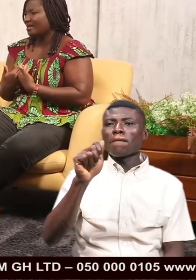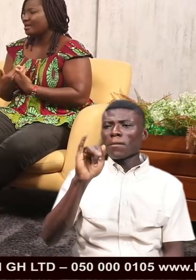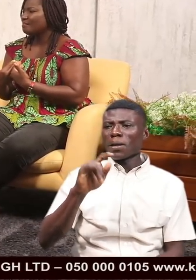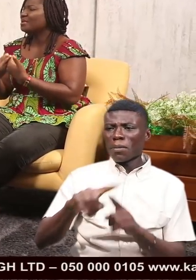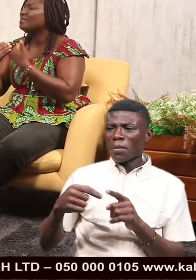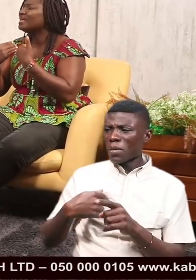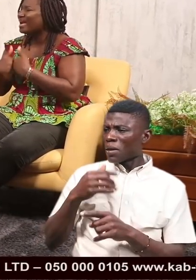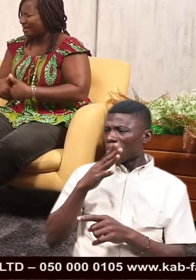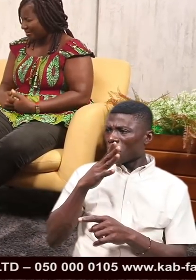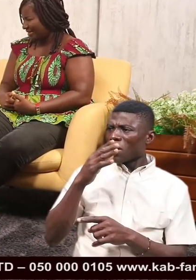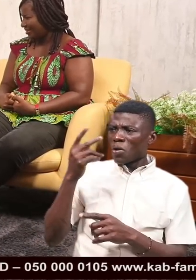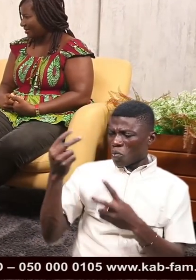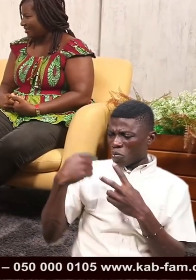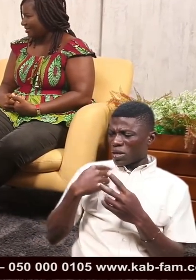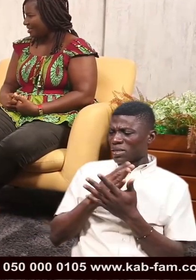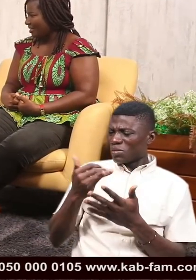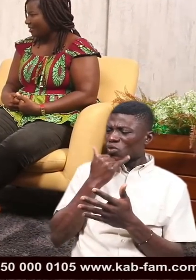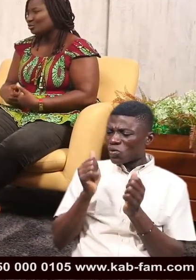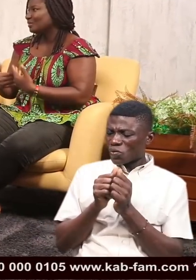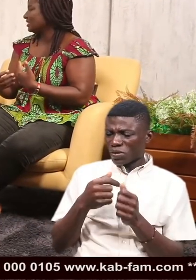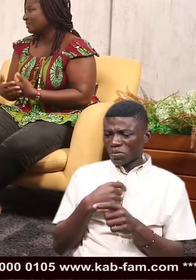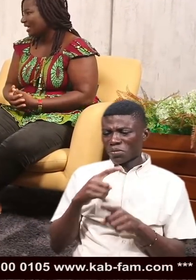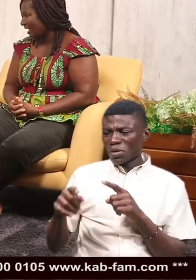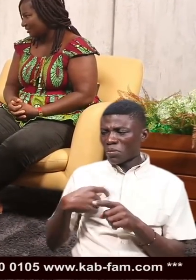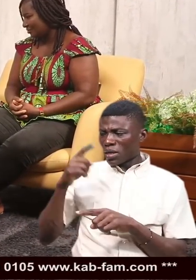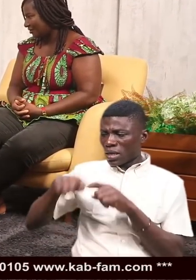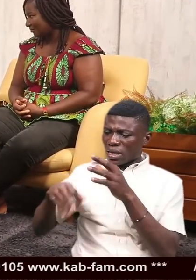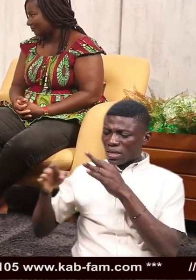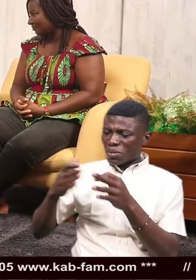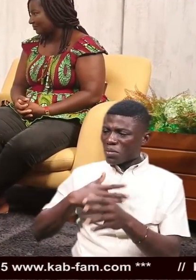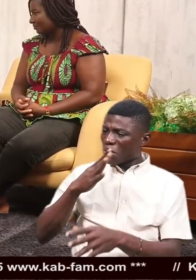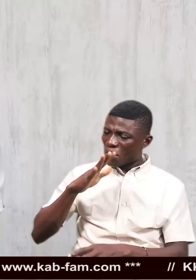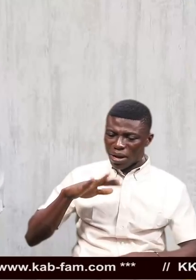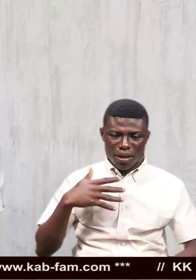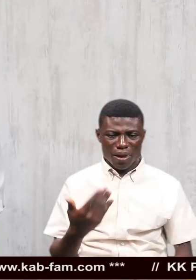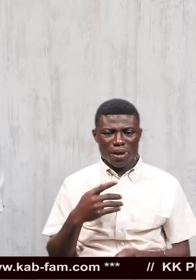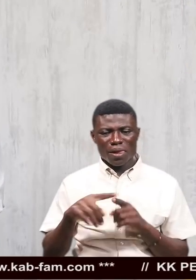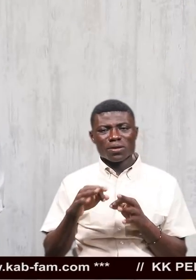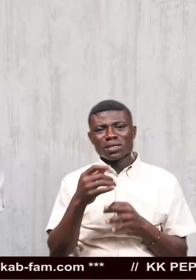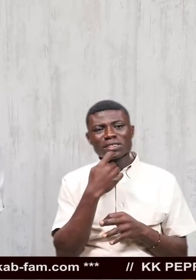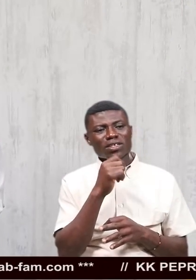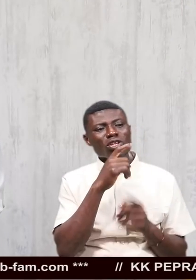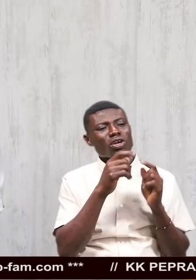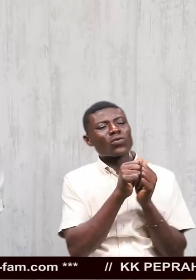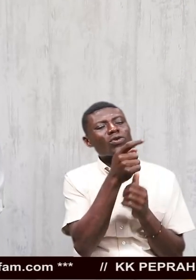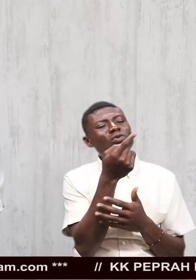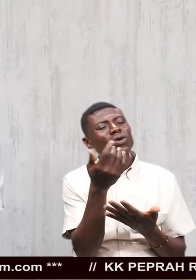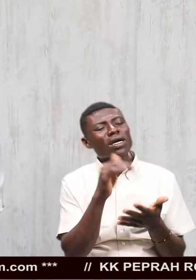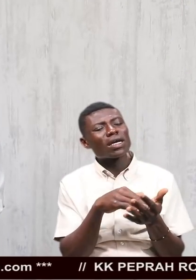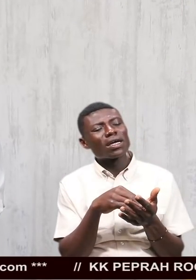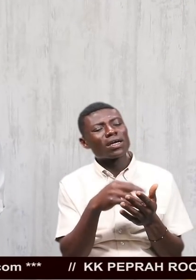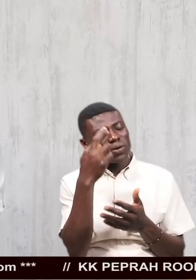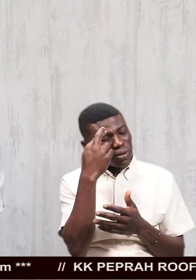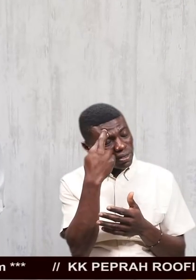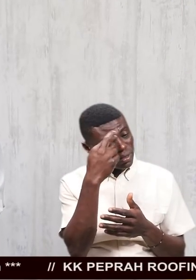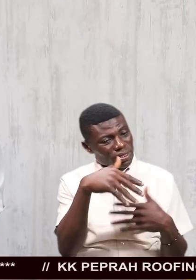se bibi ha me enso mi ti mi nka nchre no o ka se on kasa ho biu no o ma